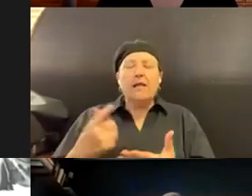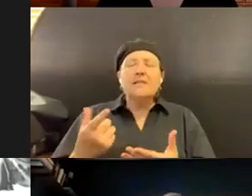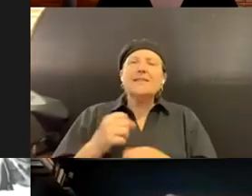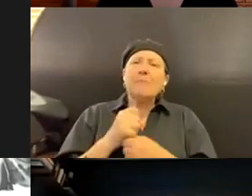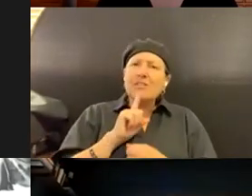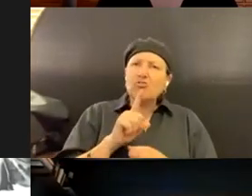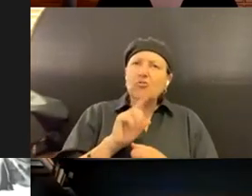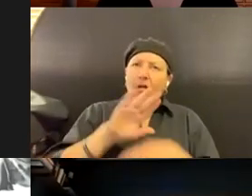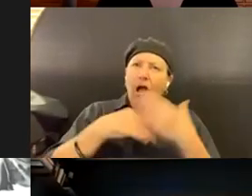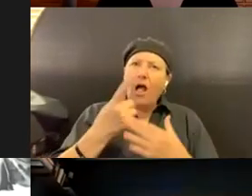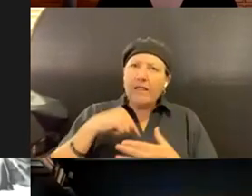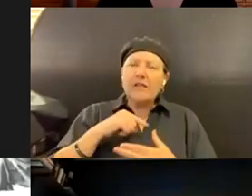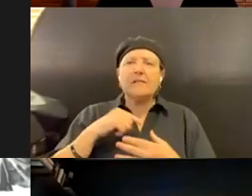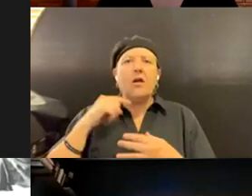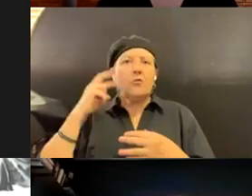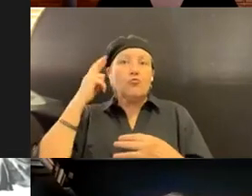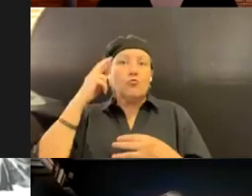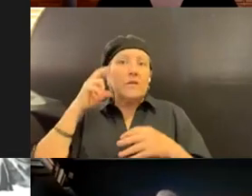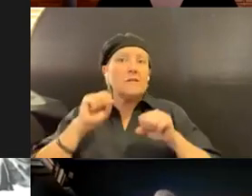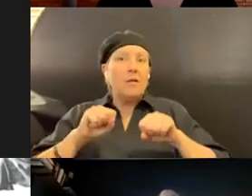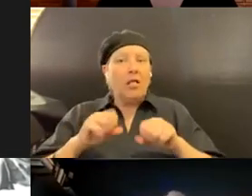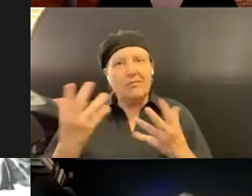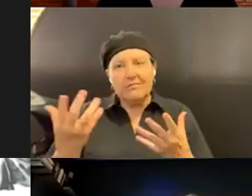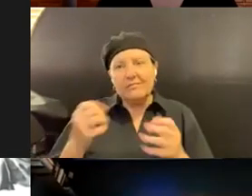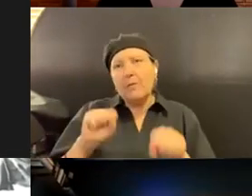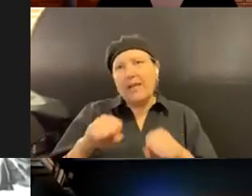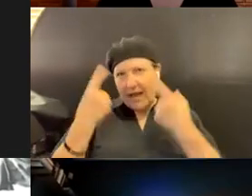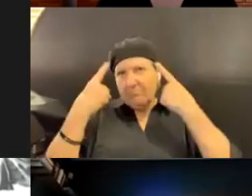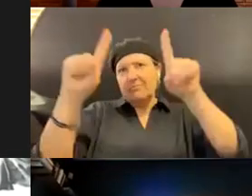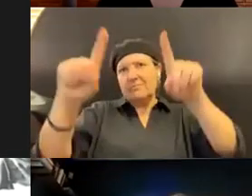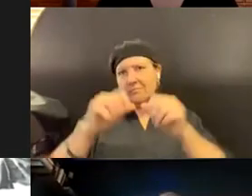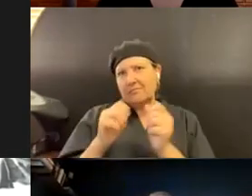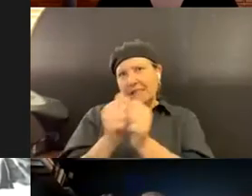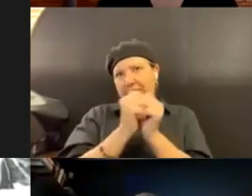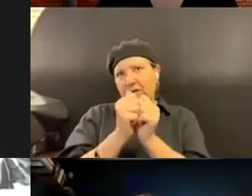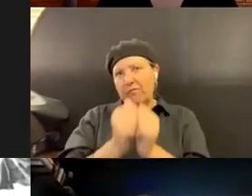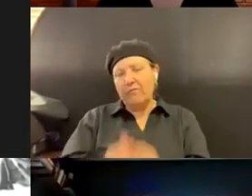all sort of being reasonable, and I think we can make it work.